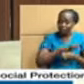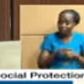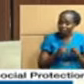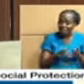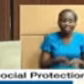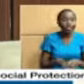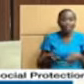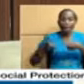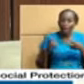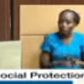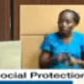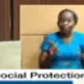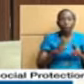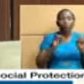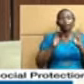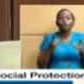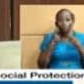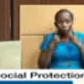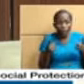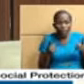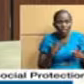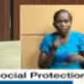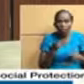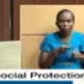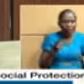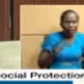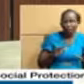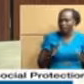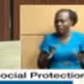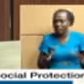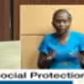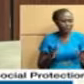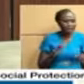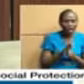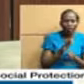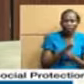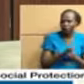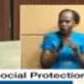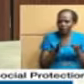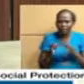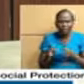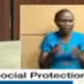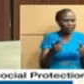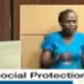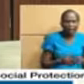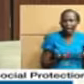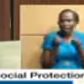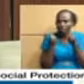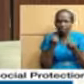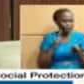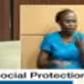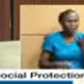it unready, and that is why in the first month there was a lot of things, including arrests,